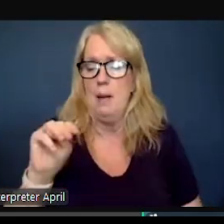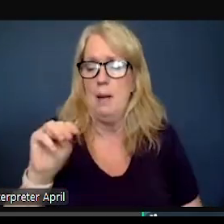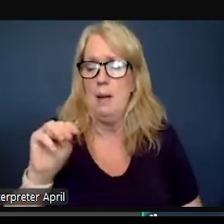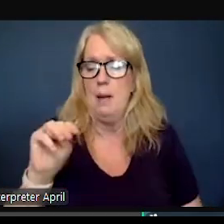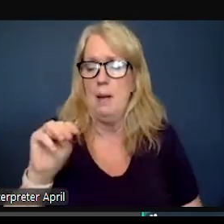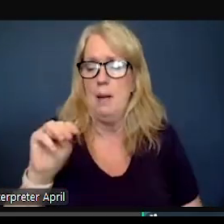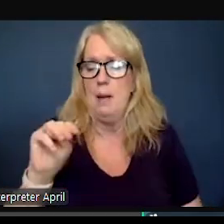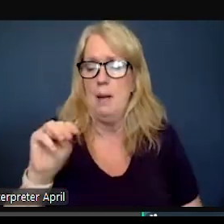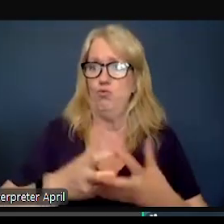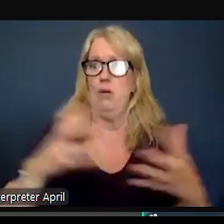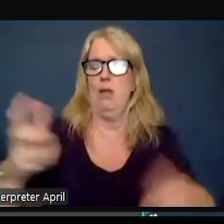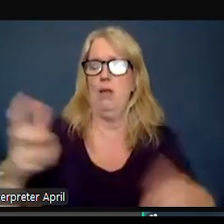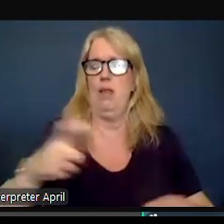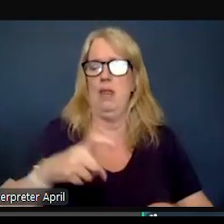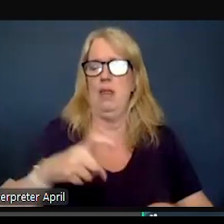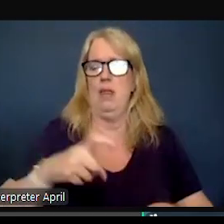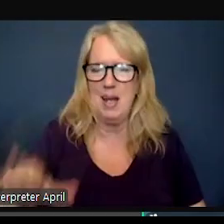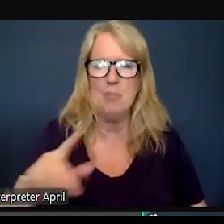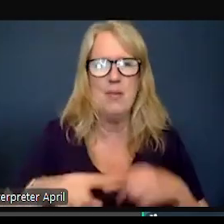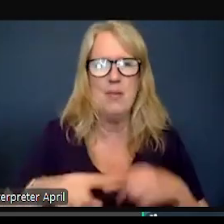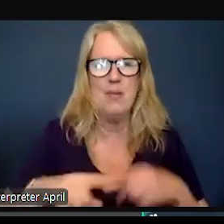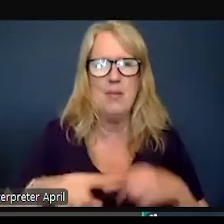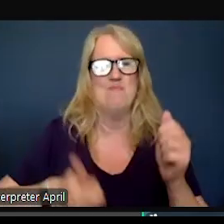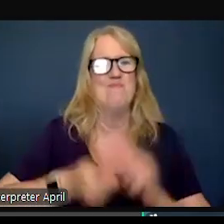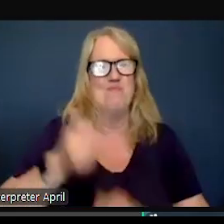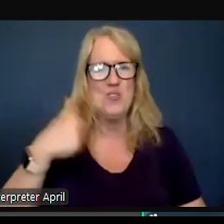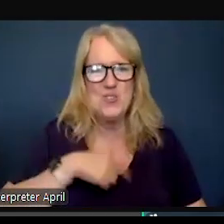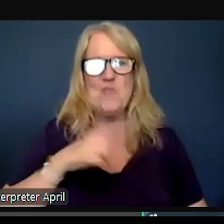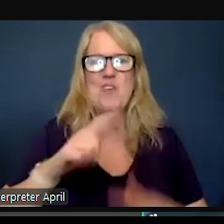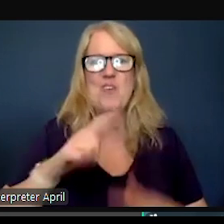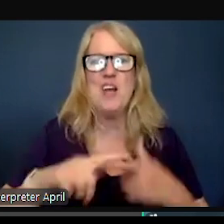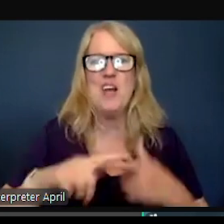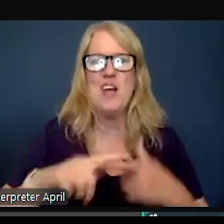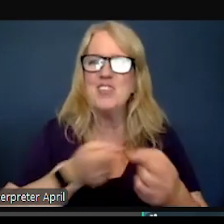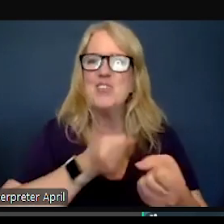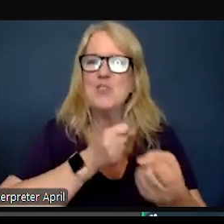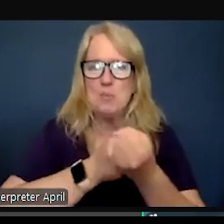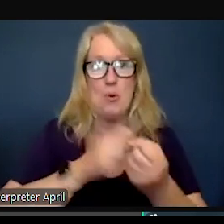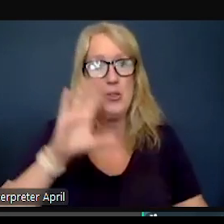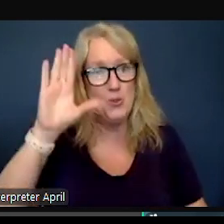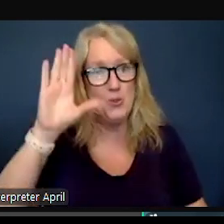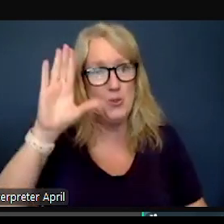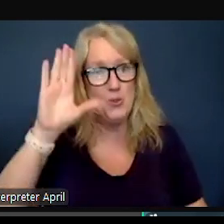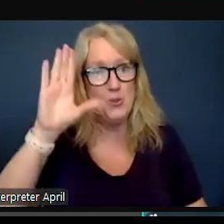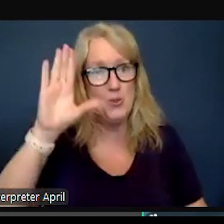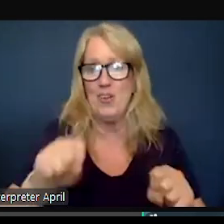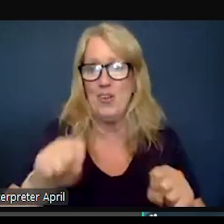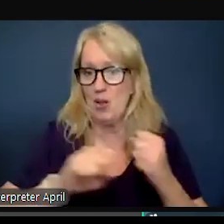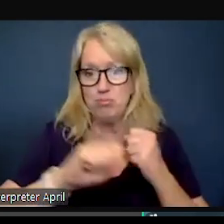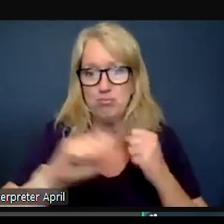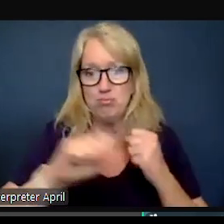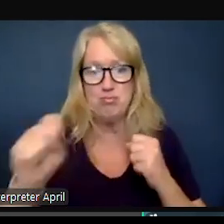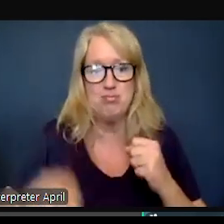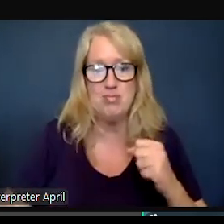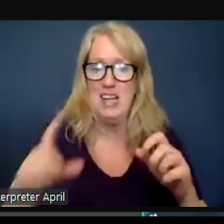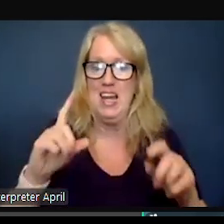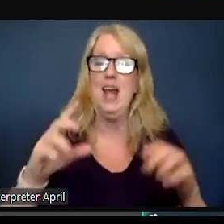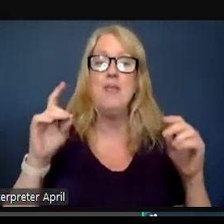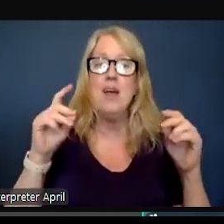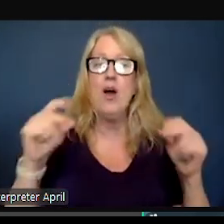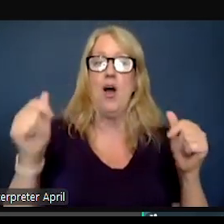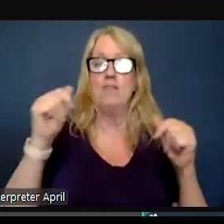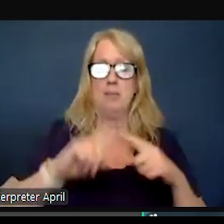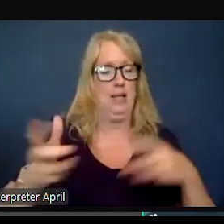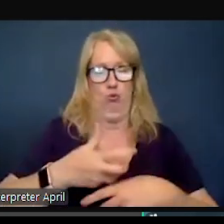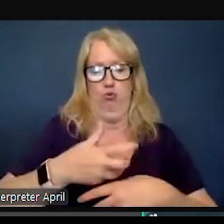bit of time on that text. I think most of us that do text-based support knows how long those can go. And then all of a sudden he had to wrap